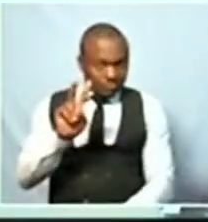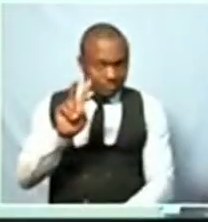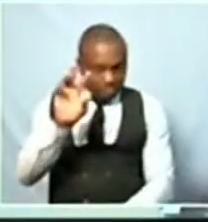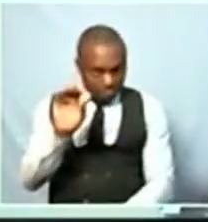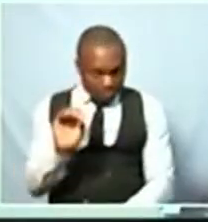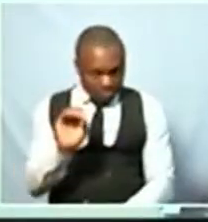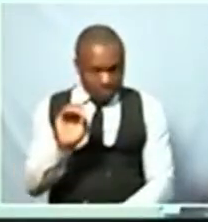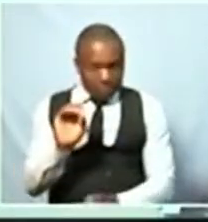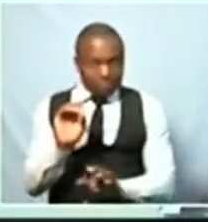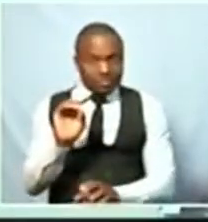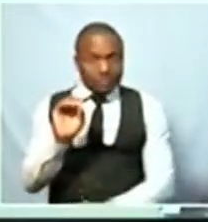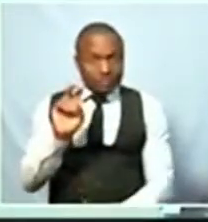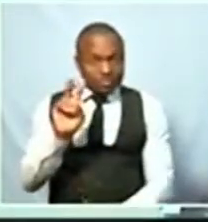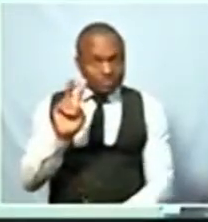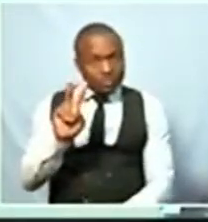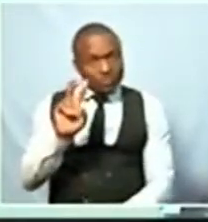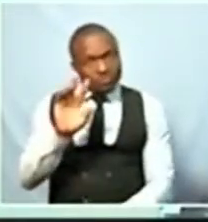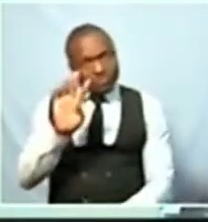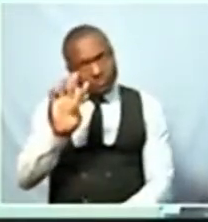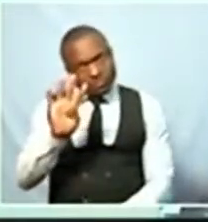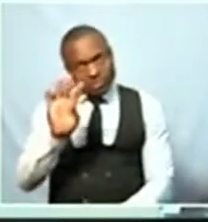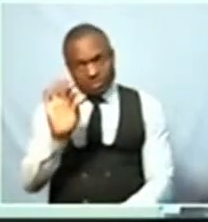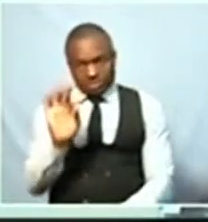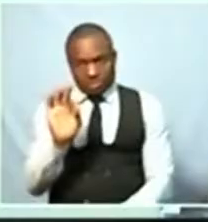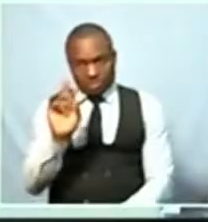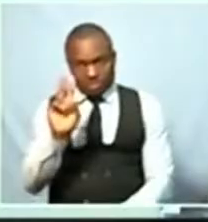Constitution, 249, 250.